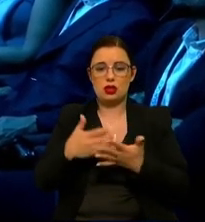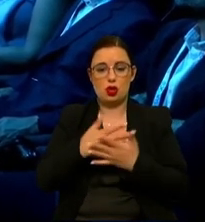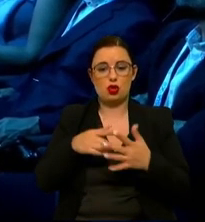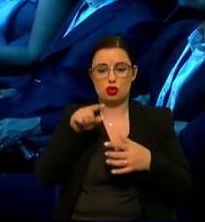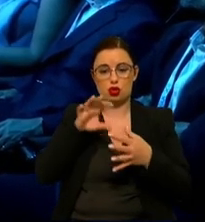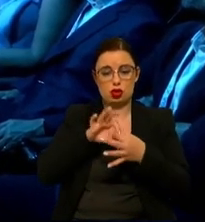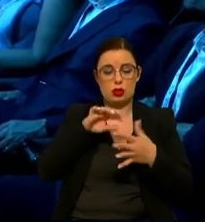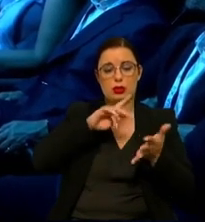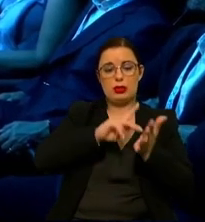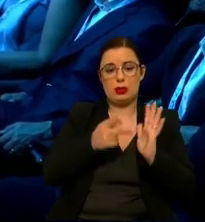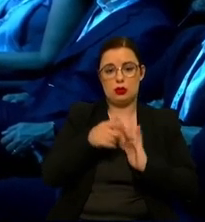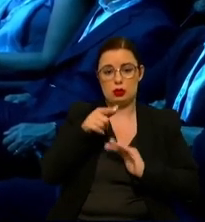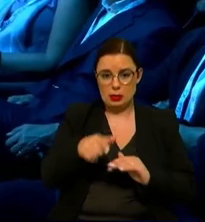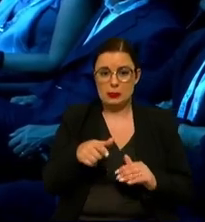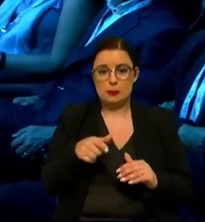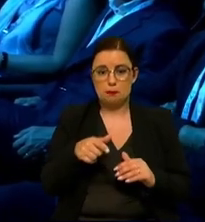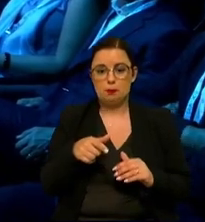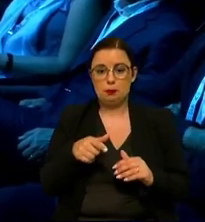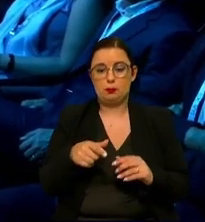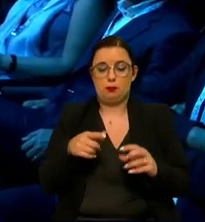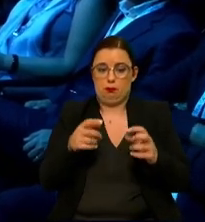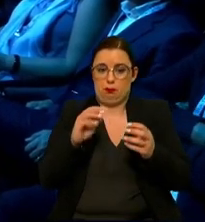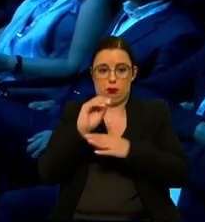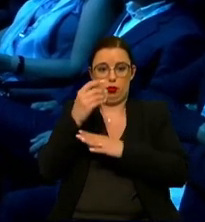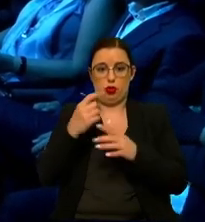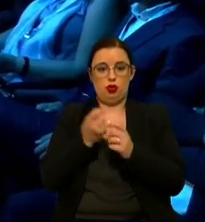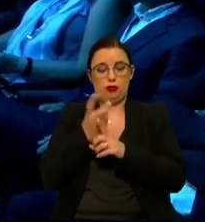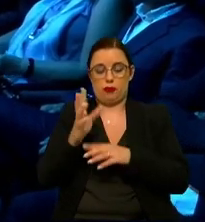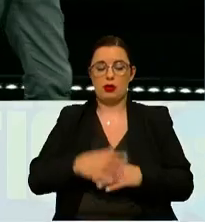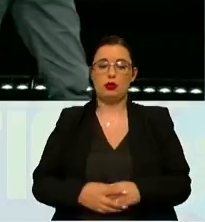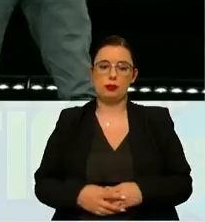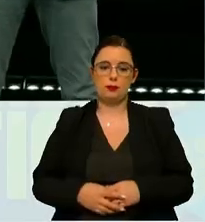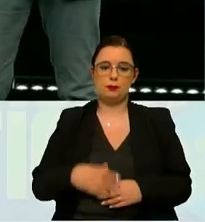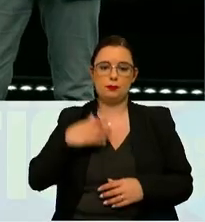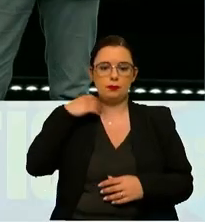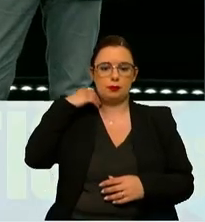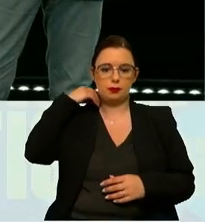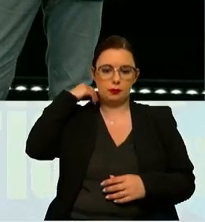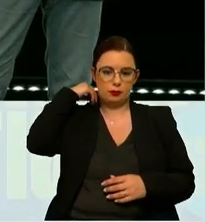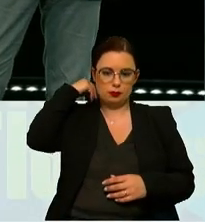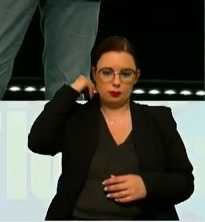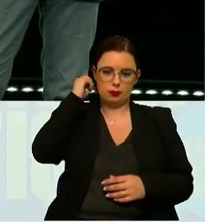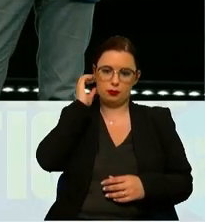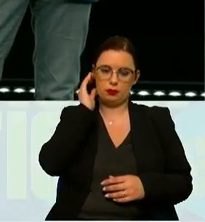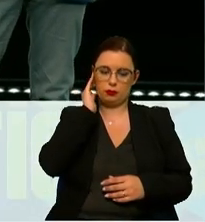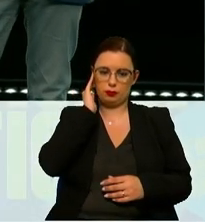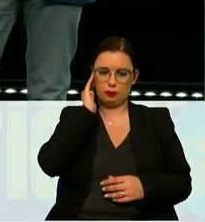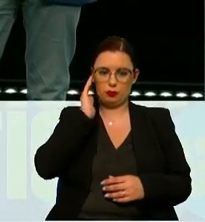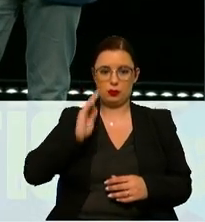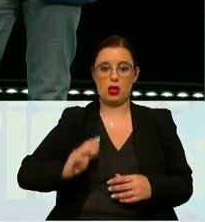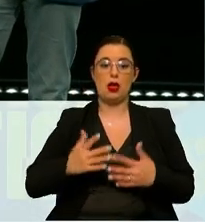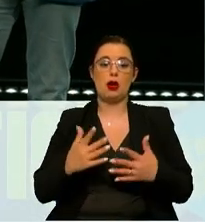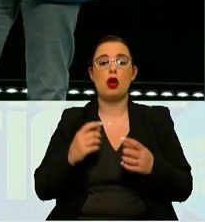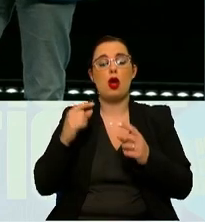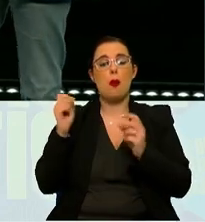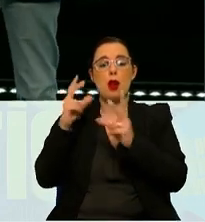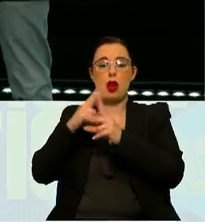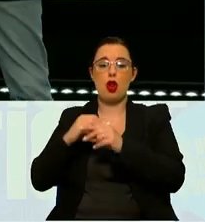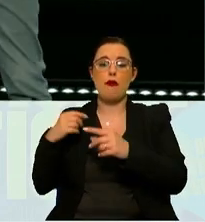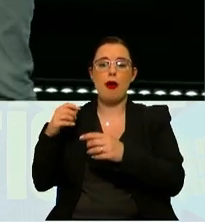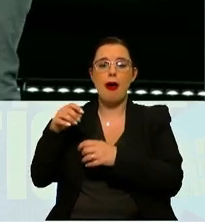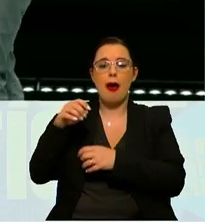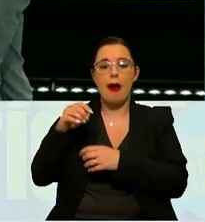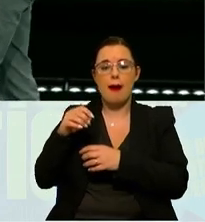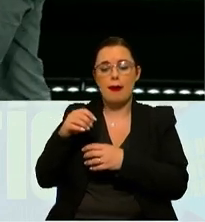technology behind the scenes, infusing every product that we build. Now, this is truly a new era, a new